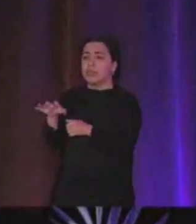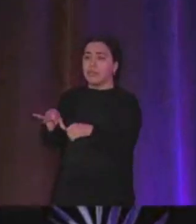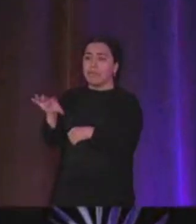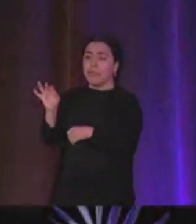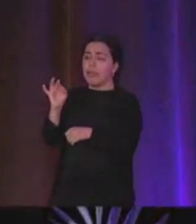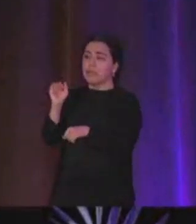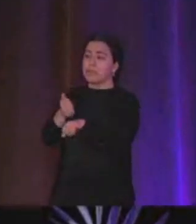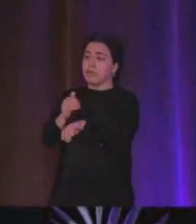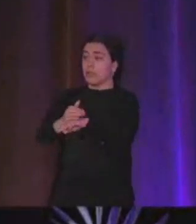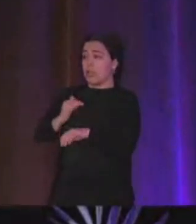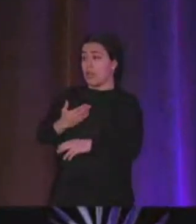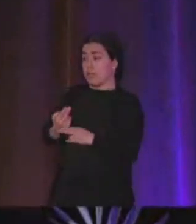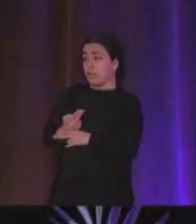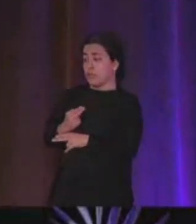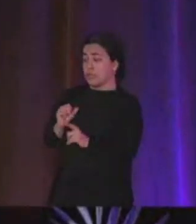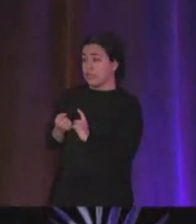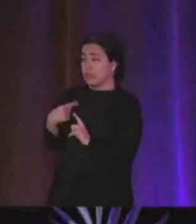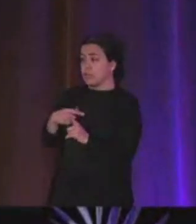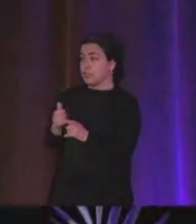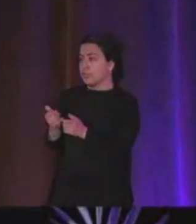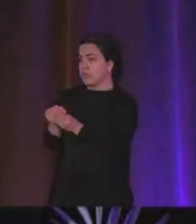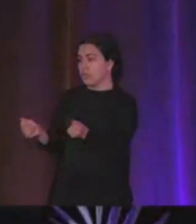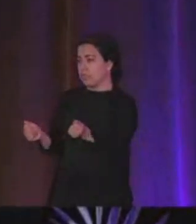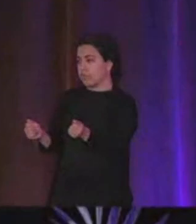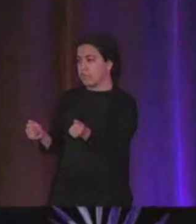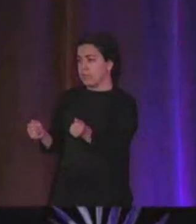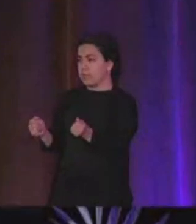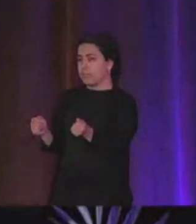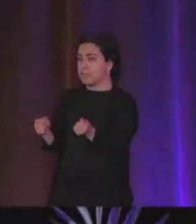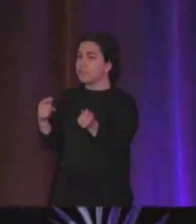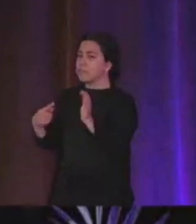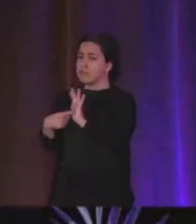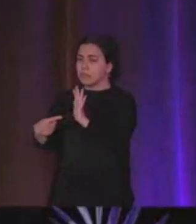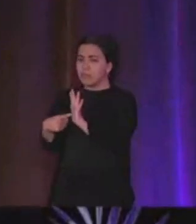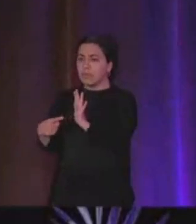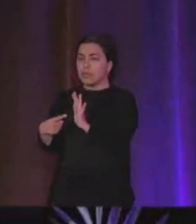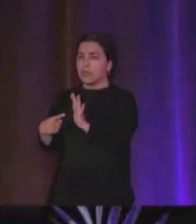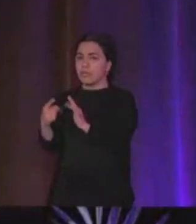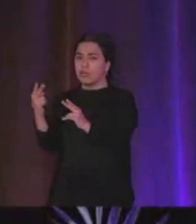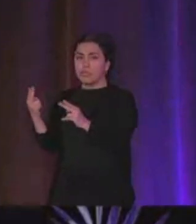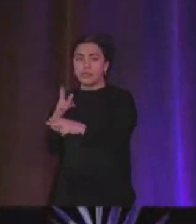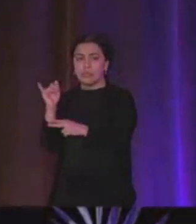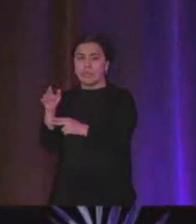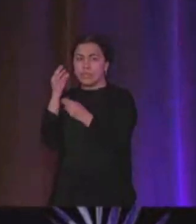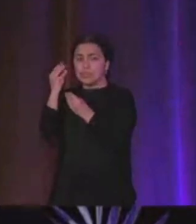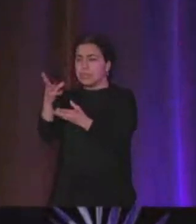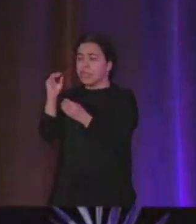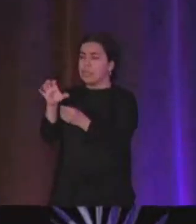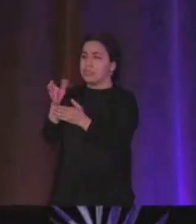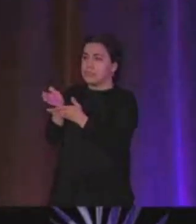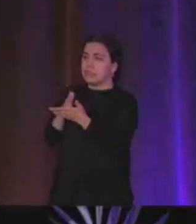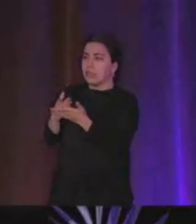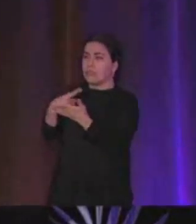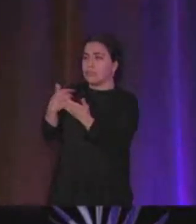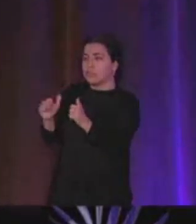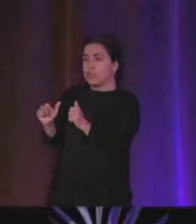our use case that we are trying to solve. And like just feed into the data set that we are trying to plug and